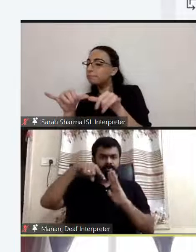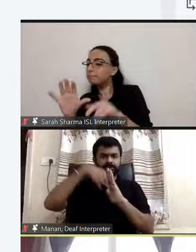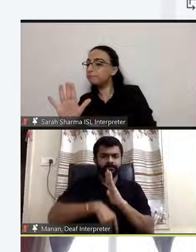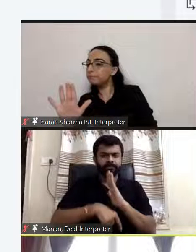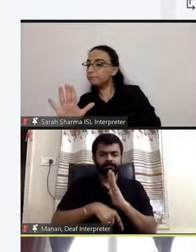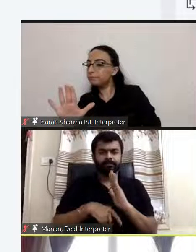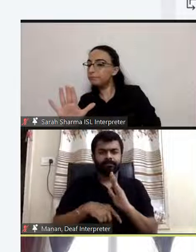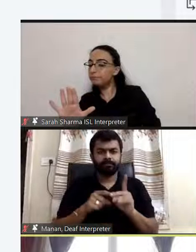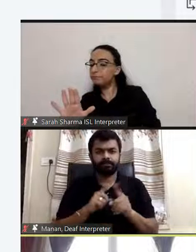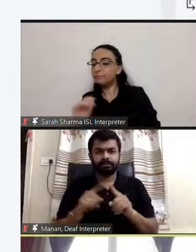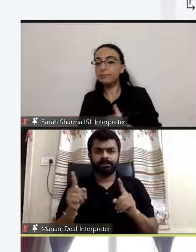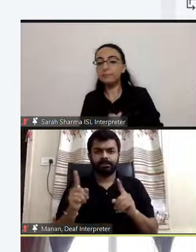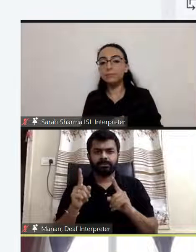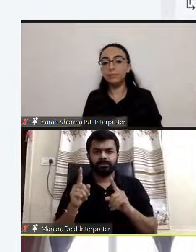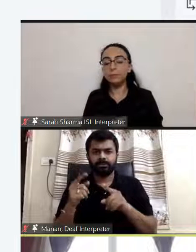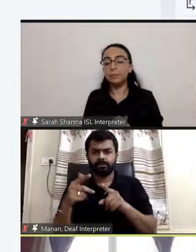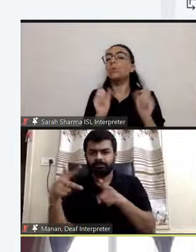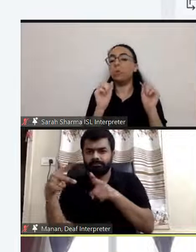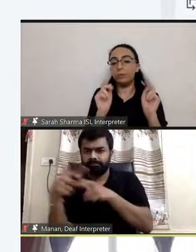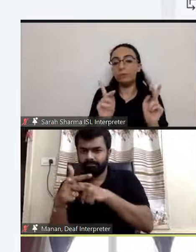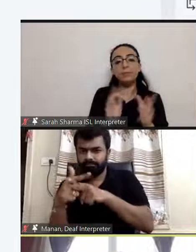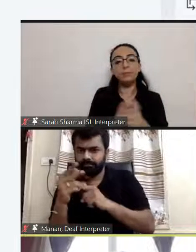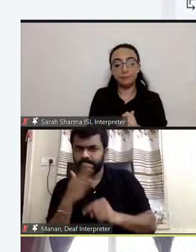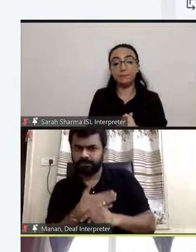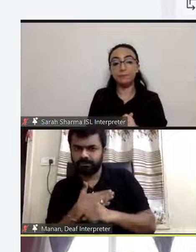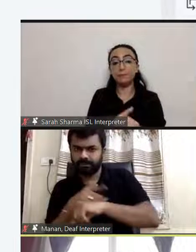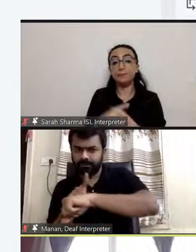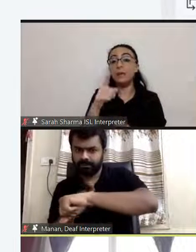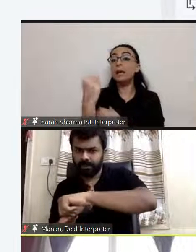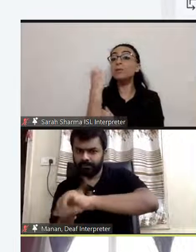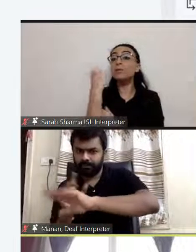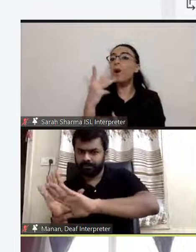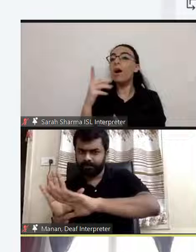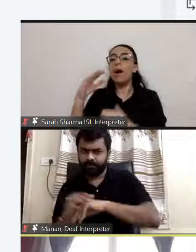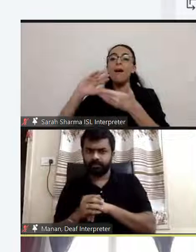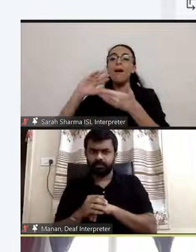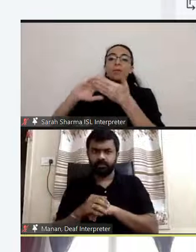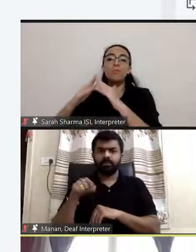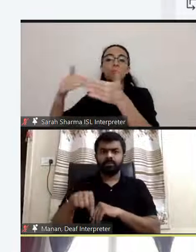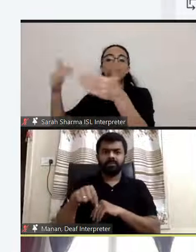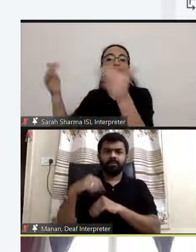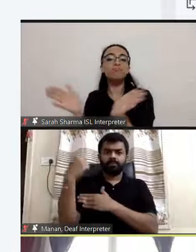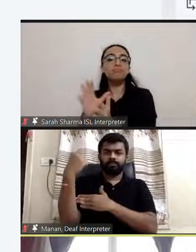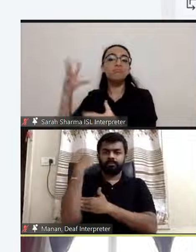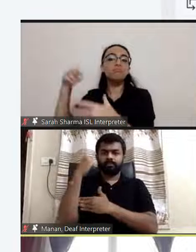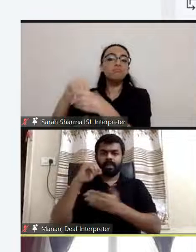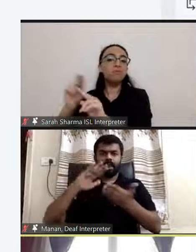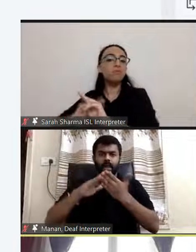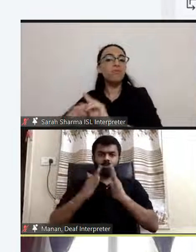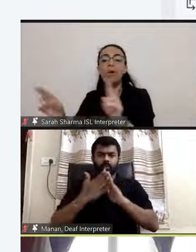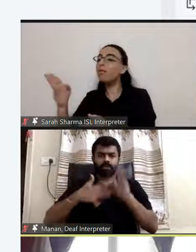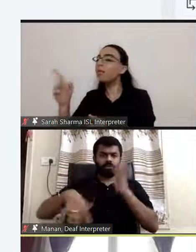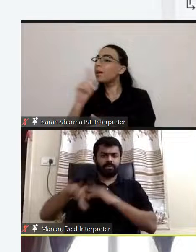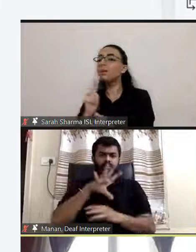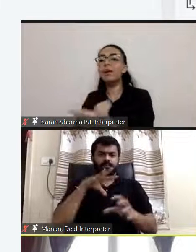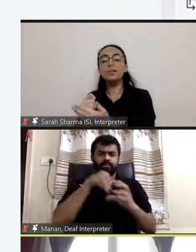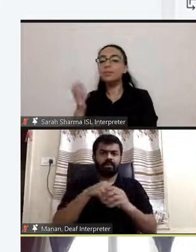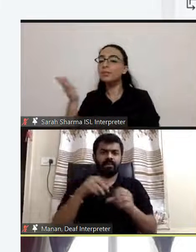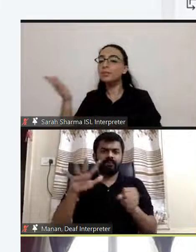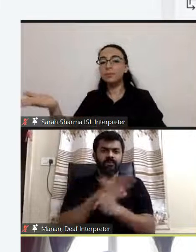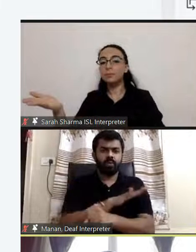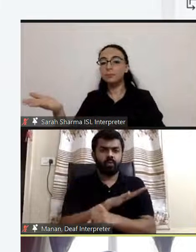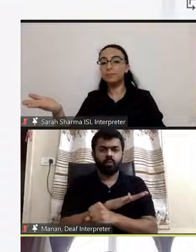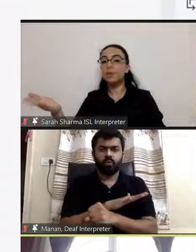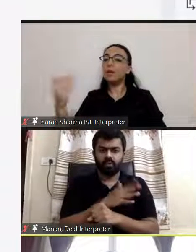the strength they have. They are trusted by the community, and therefore we had to